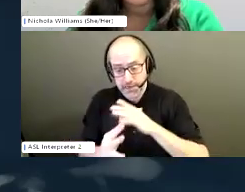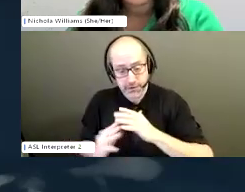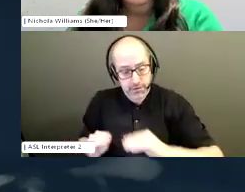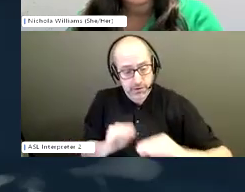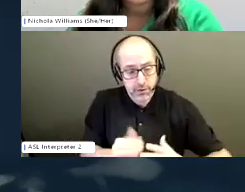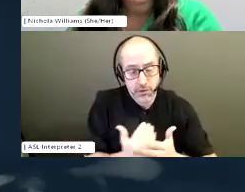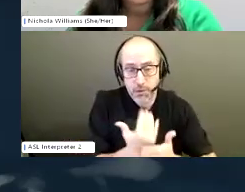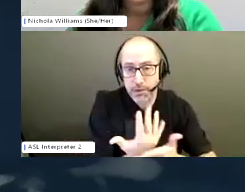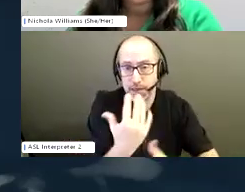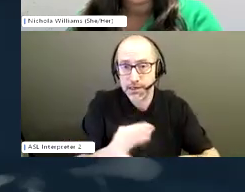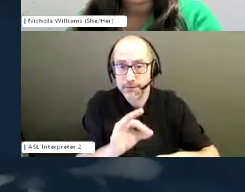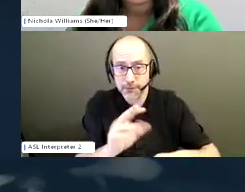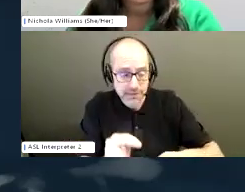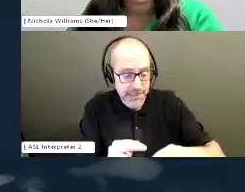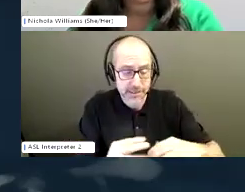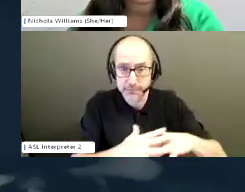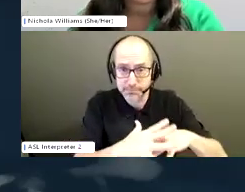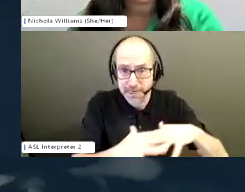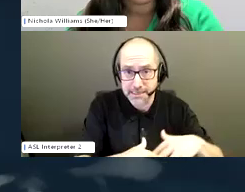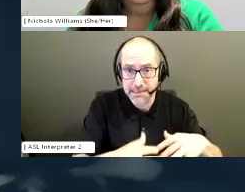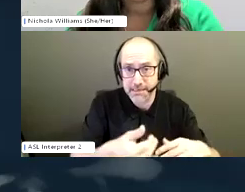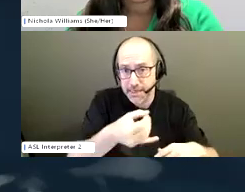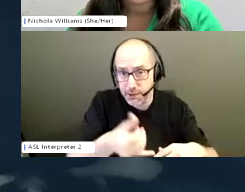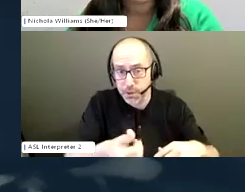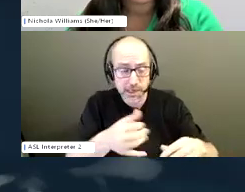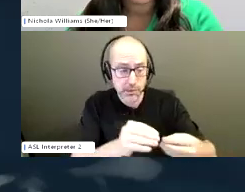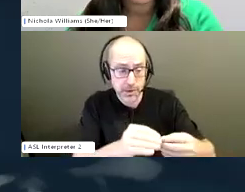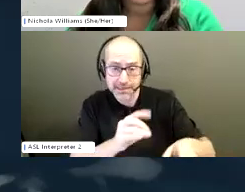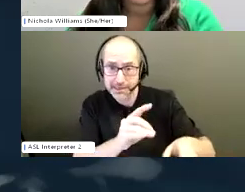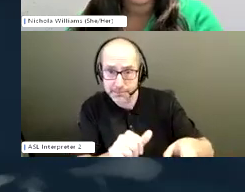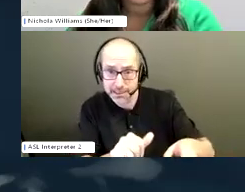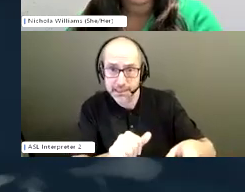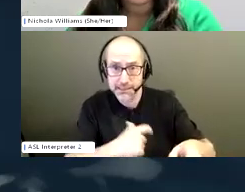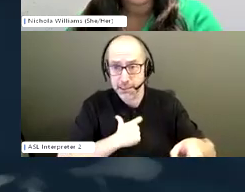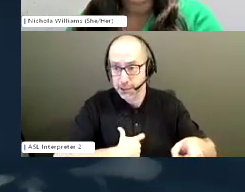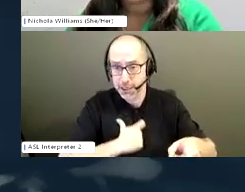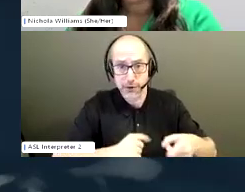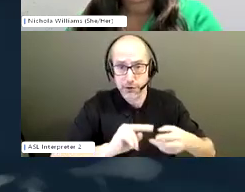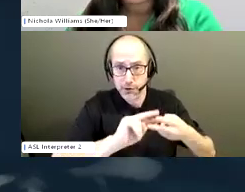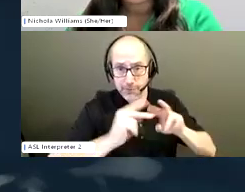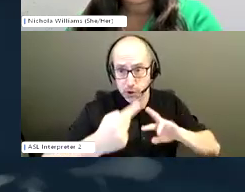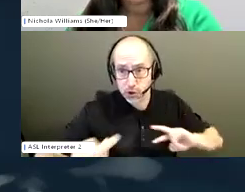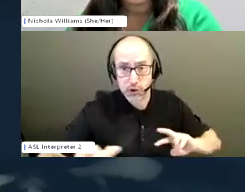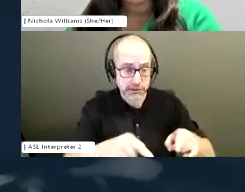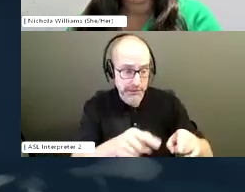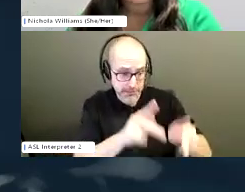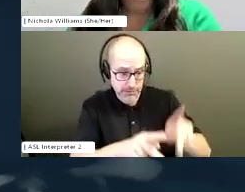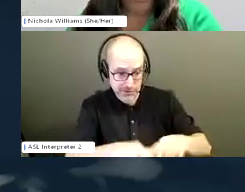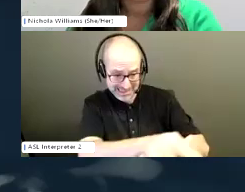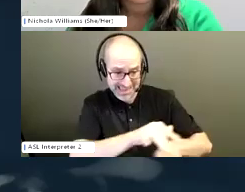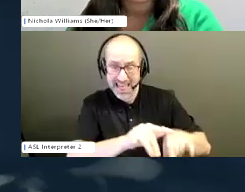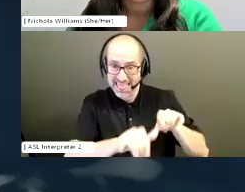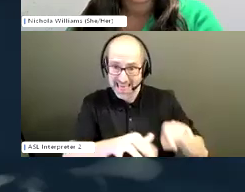Métis or Inuit women, women with disabilities, and gender diverse individuals, these experiences can be even